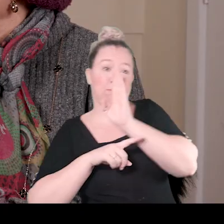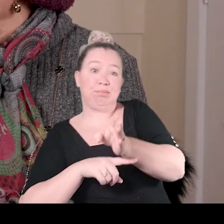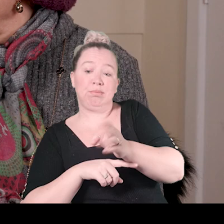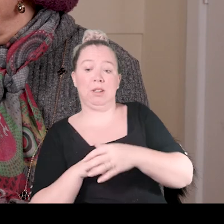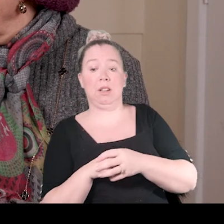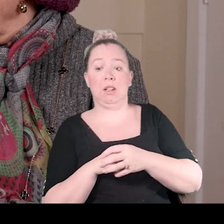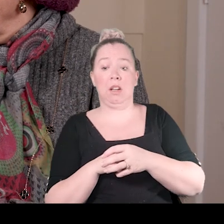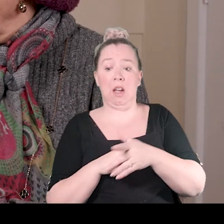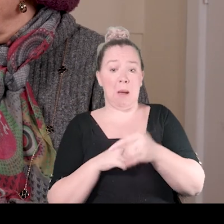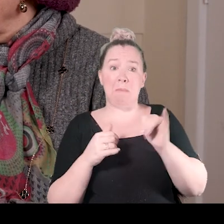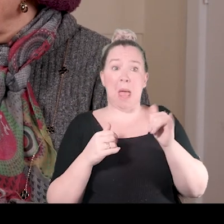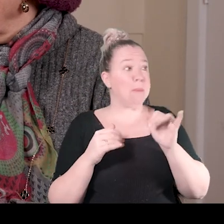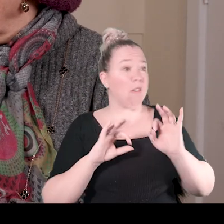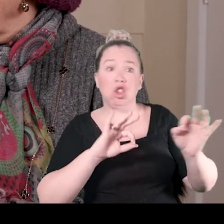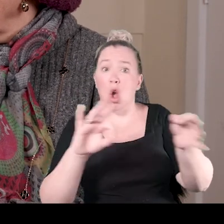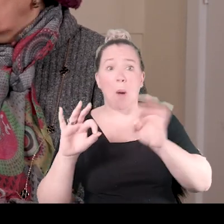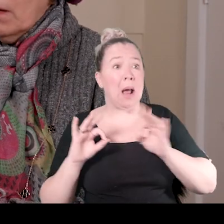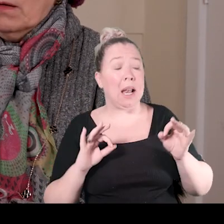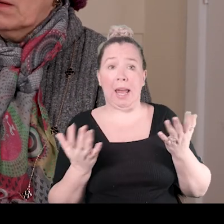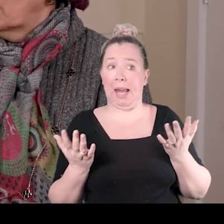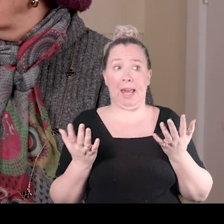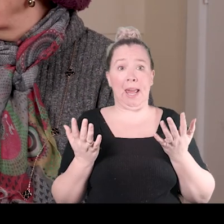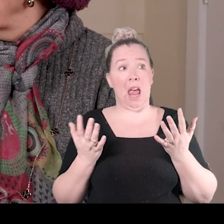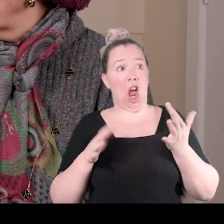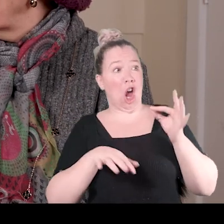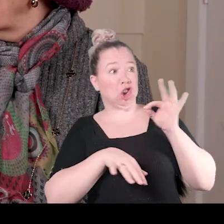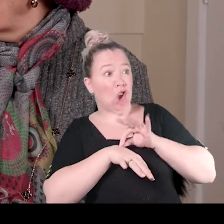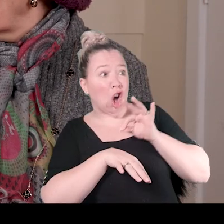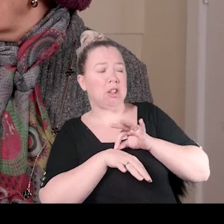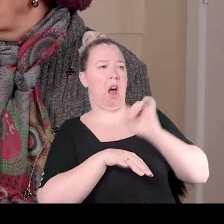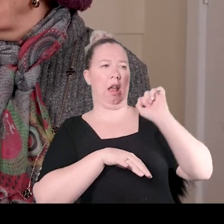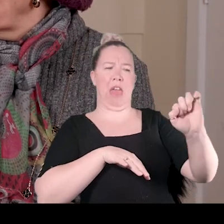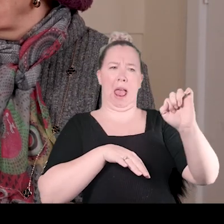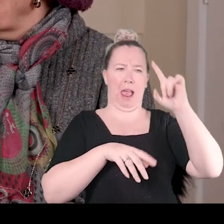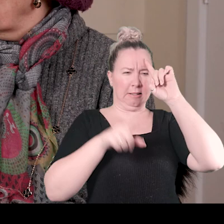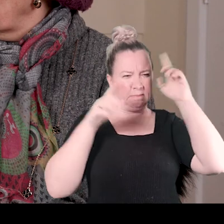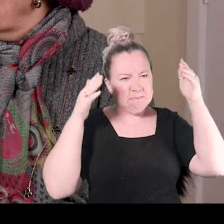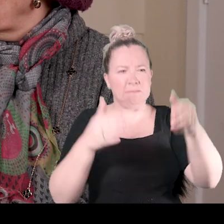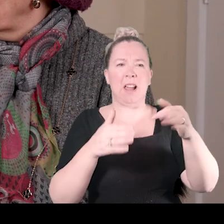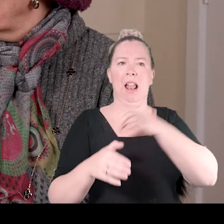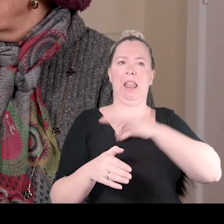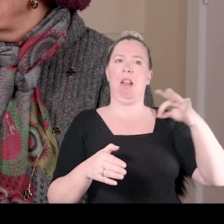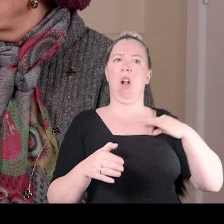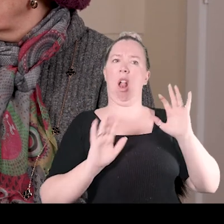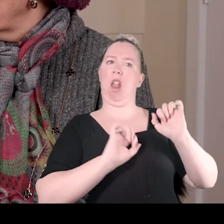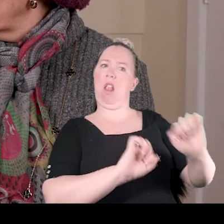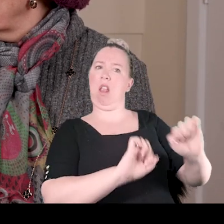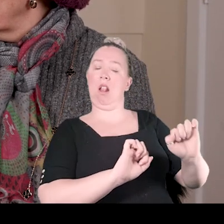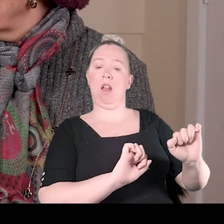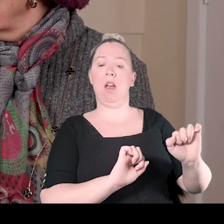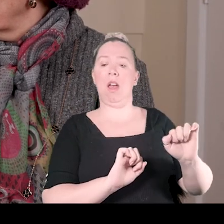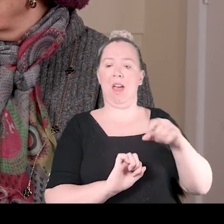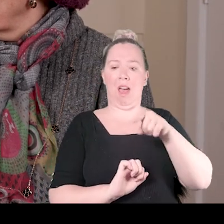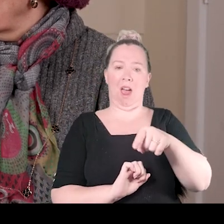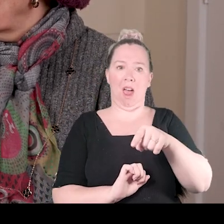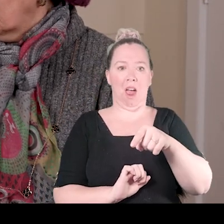got anybody else to talk about it. I mean, you've got your doctors and it's very clinical, but as we found downstairs, the five